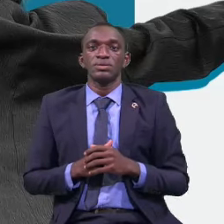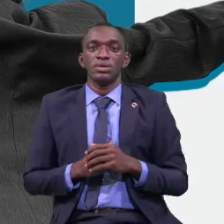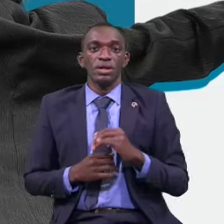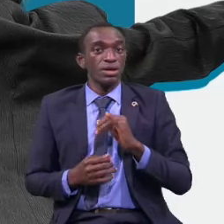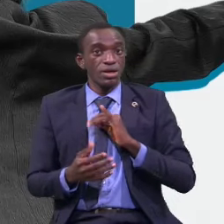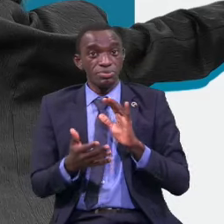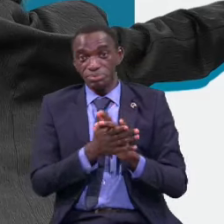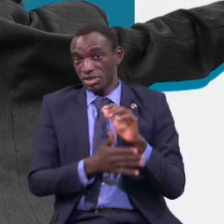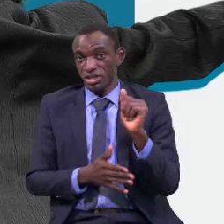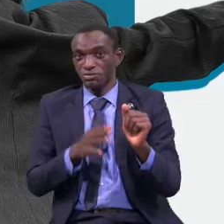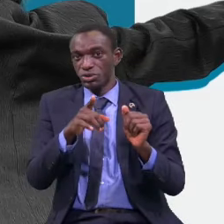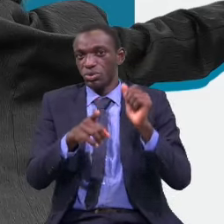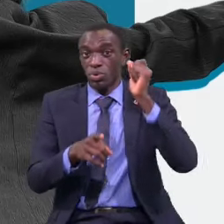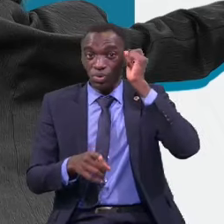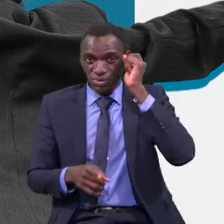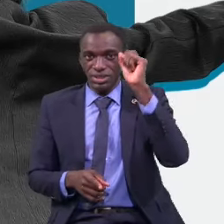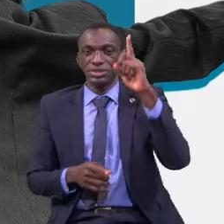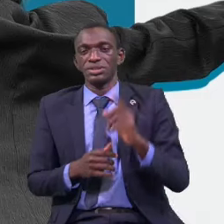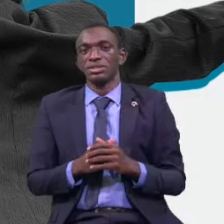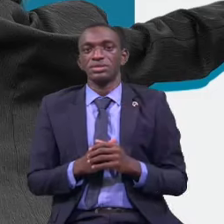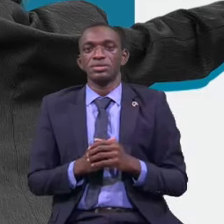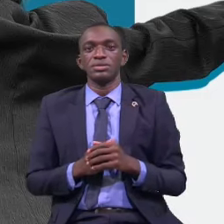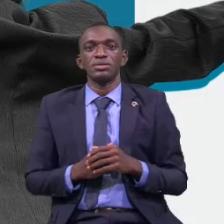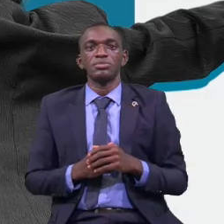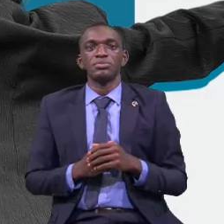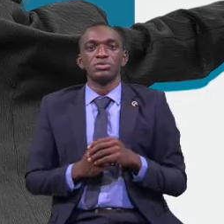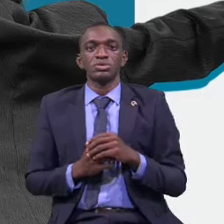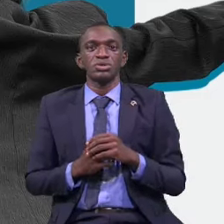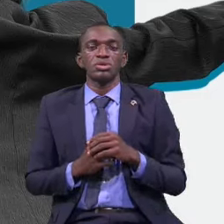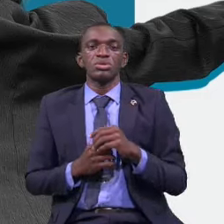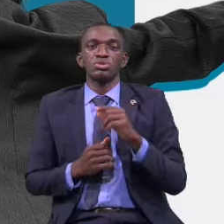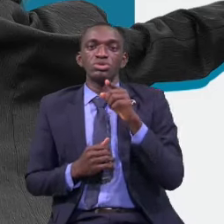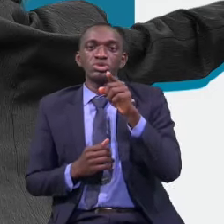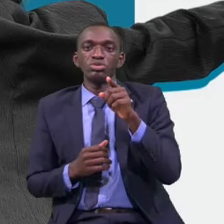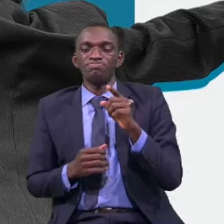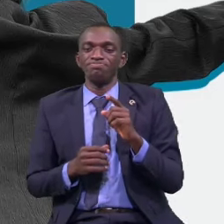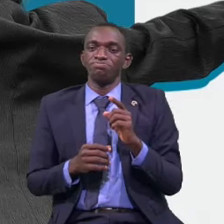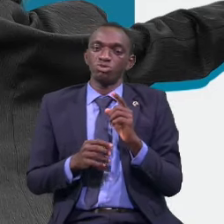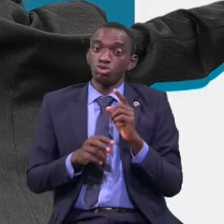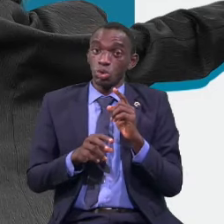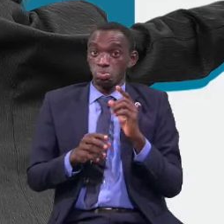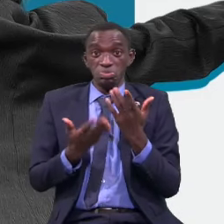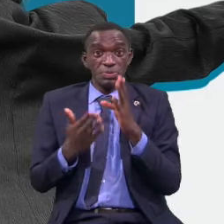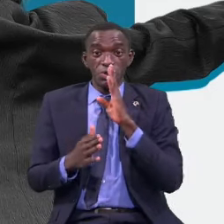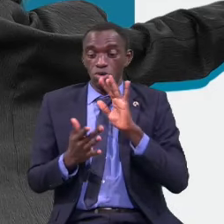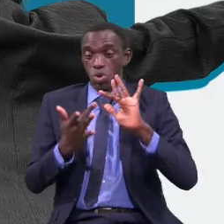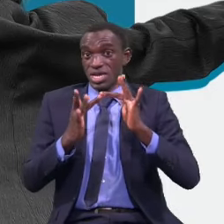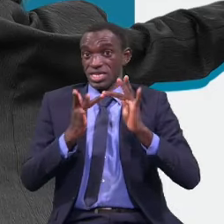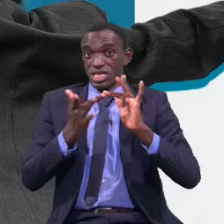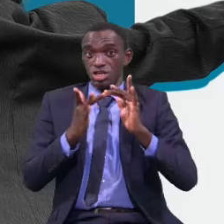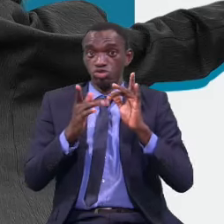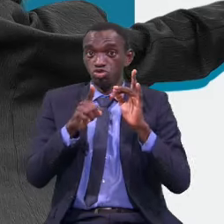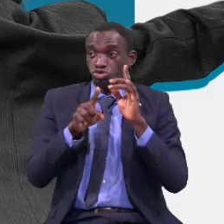please want you to look at the base or the lower part of your player. Alors, regardez la partie inférieure de